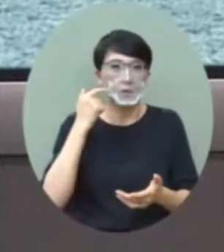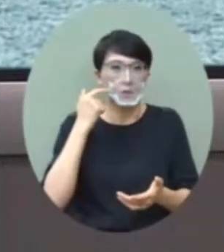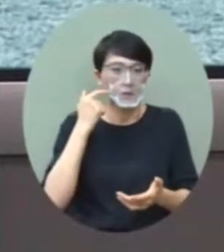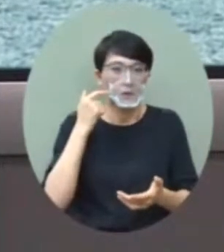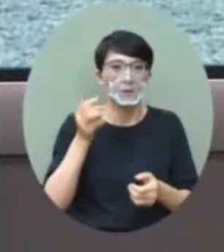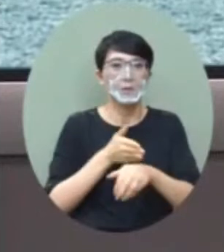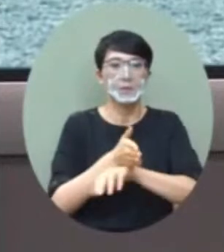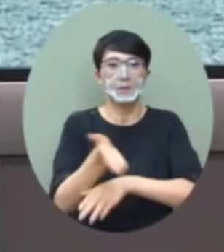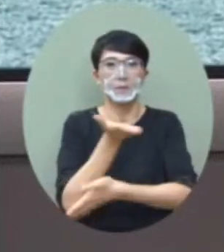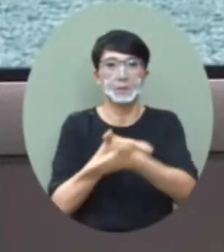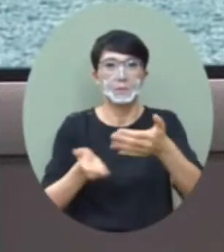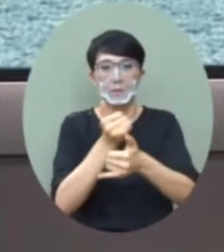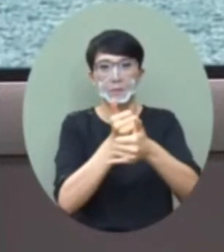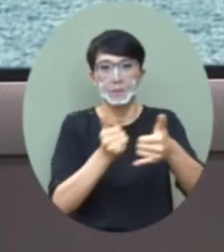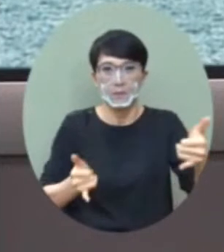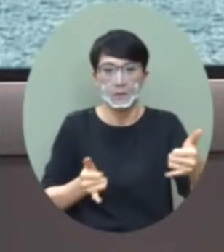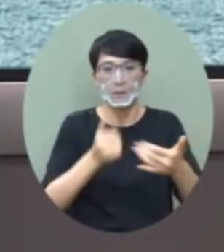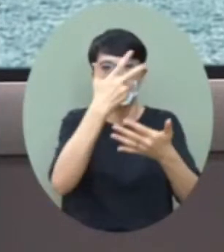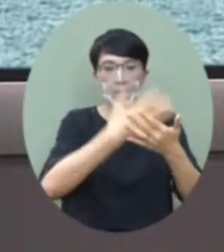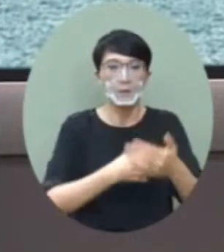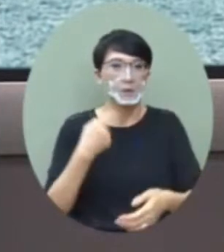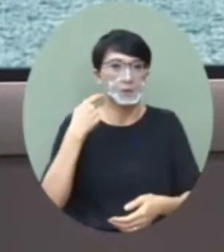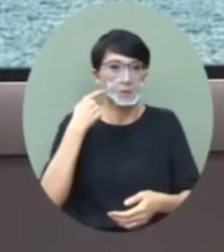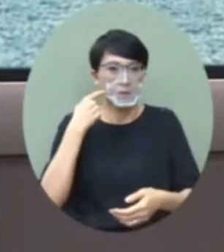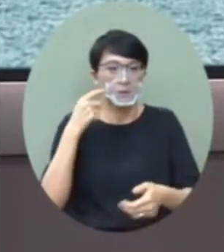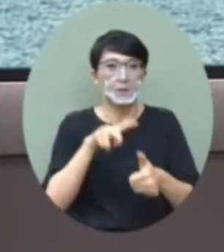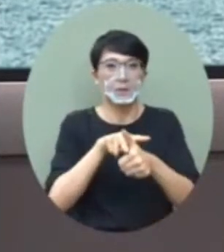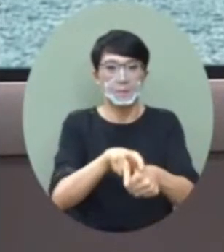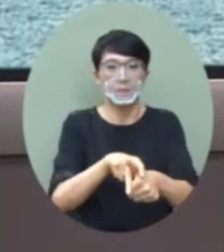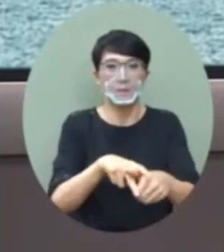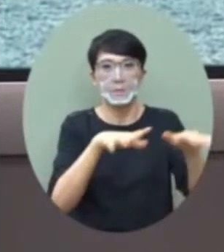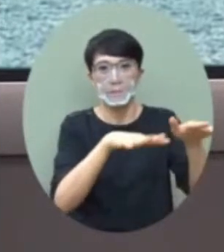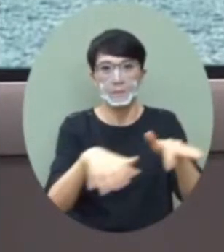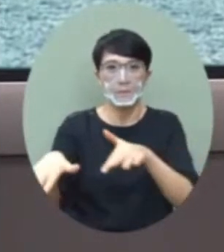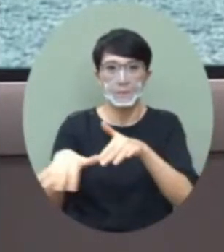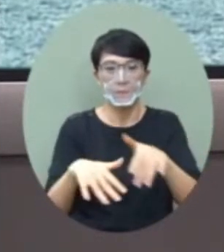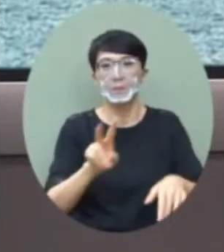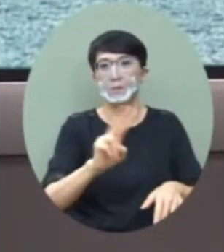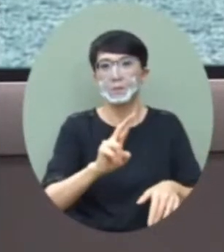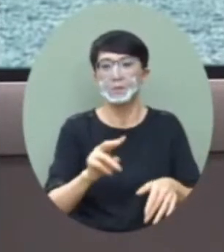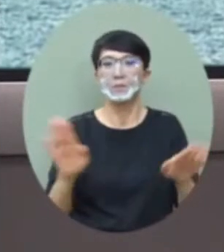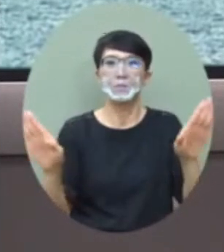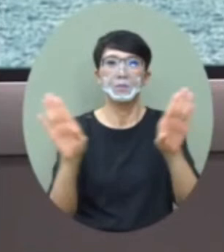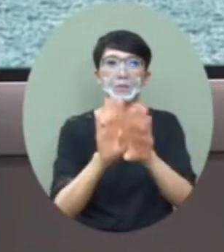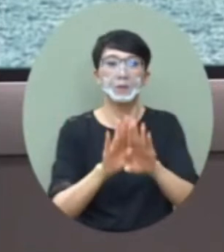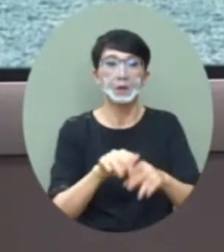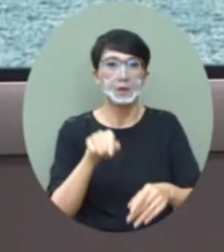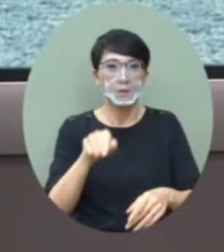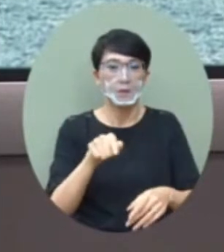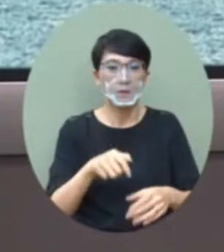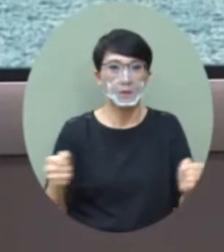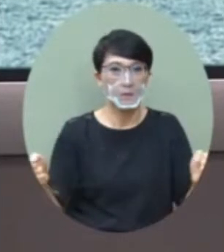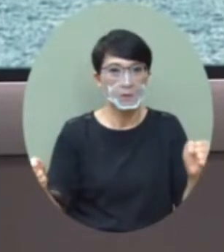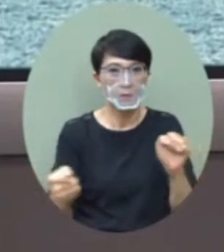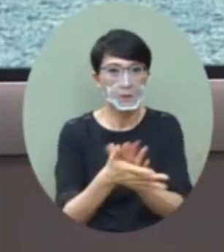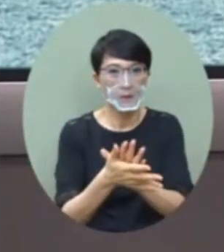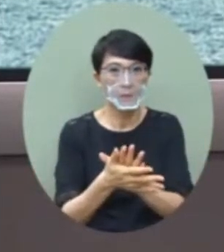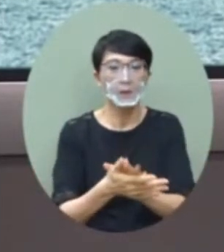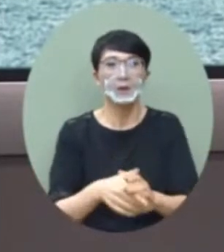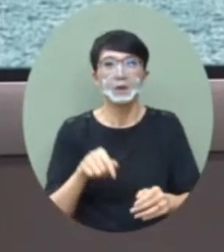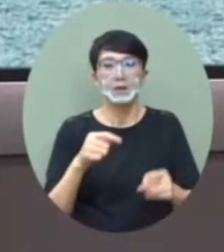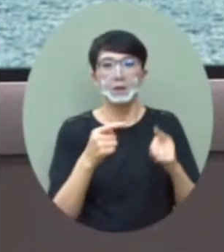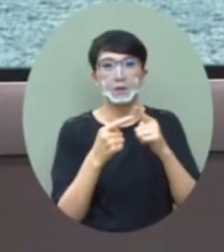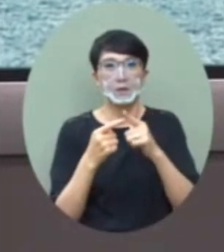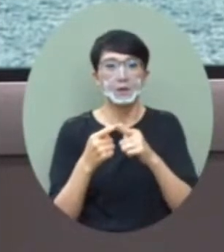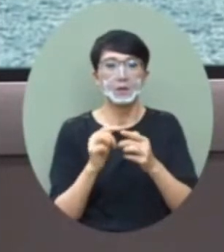of exemption so that they can be allowed to go to the vaccine pass venues. So the main